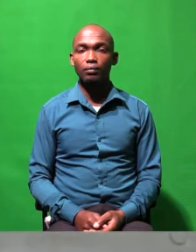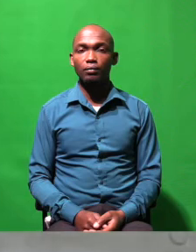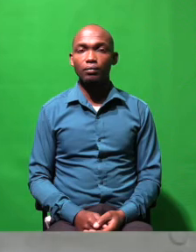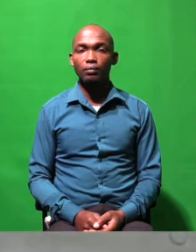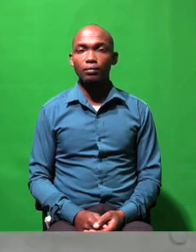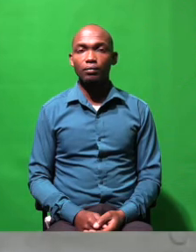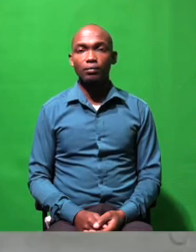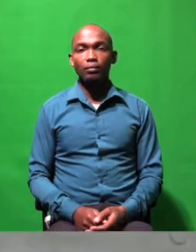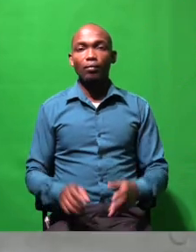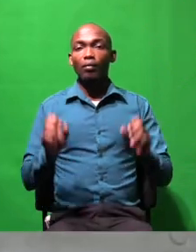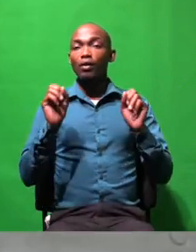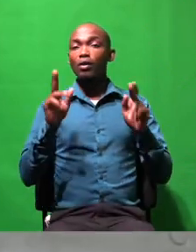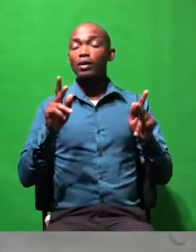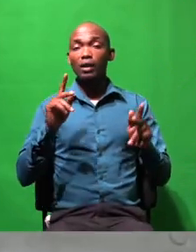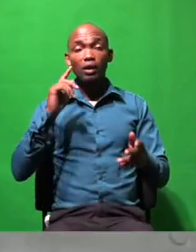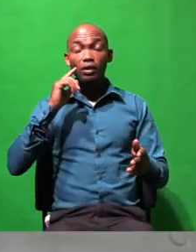Example